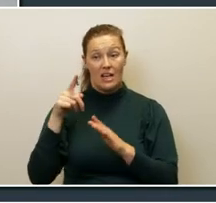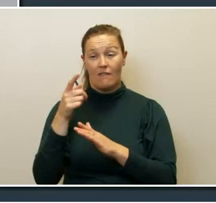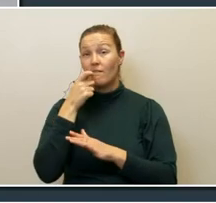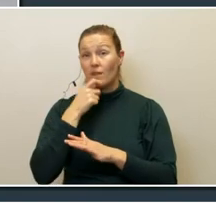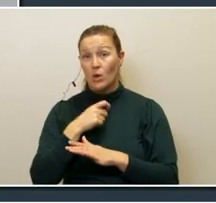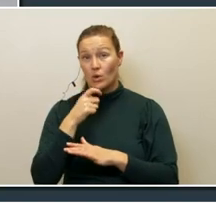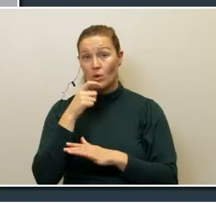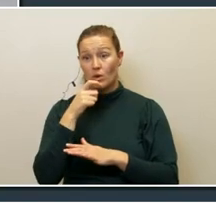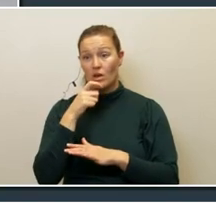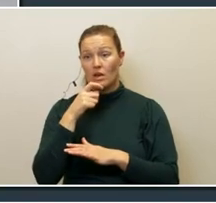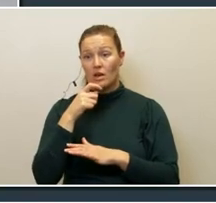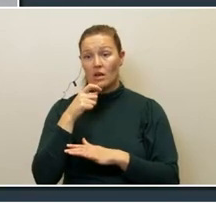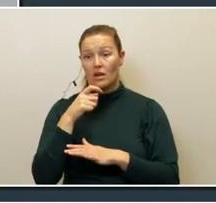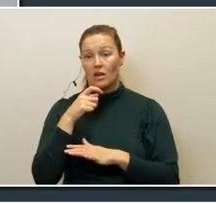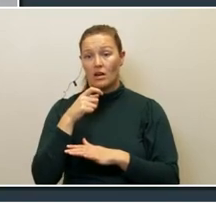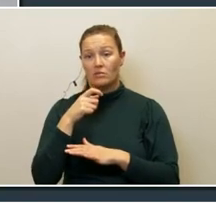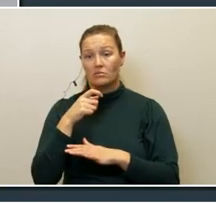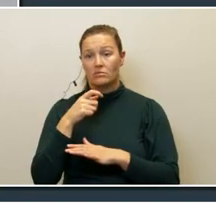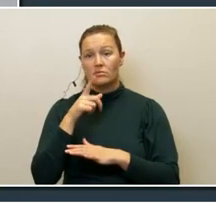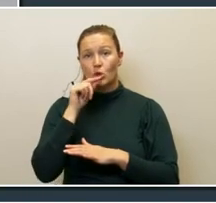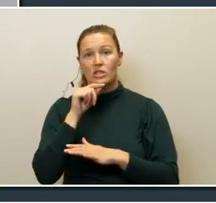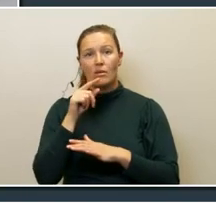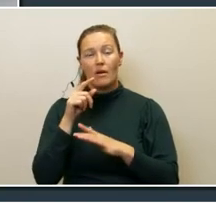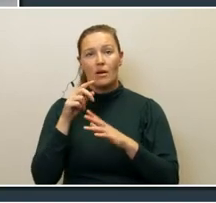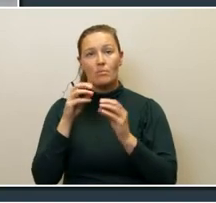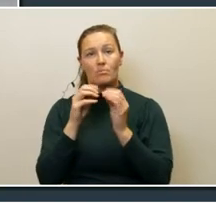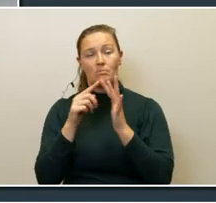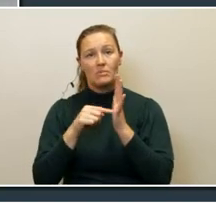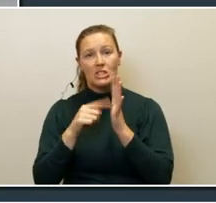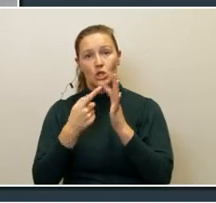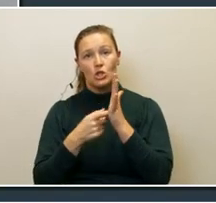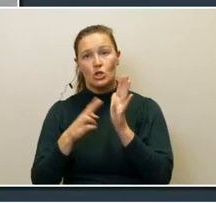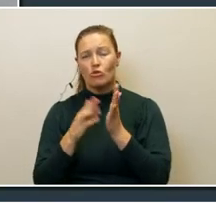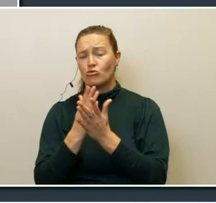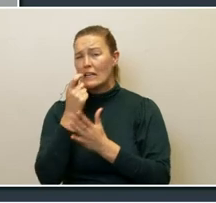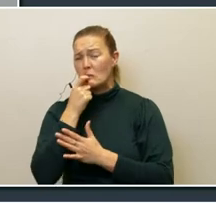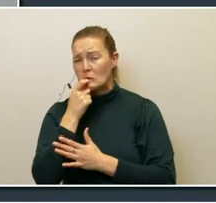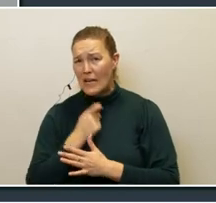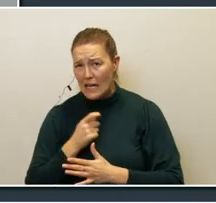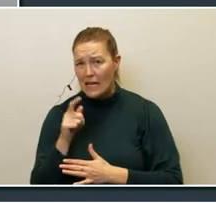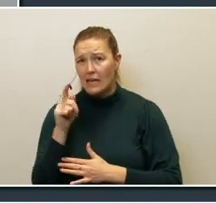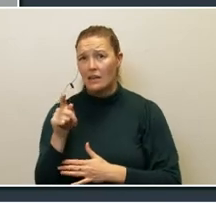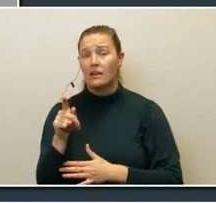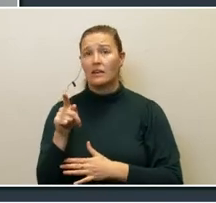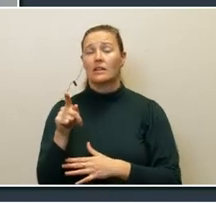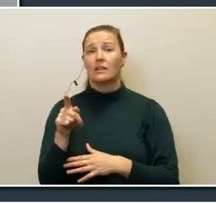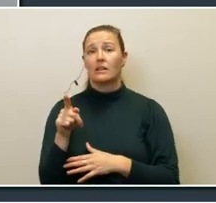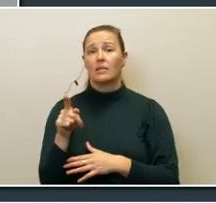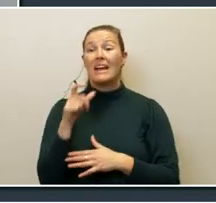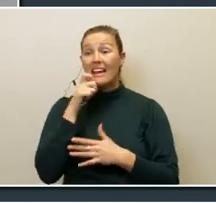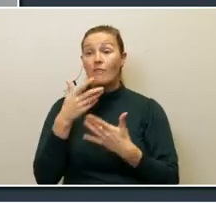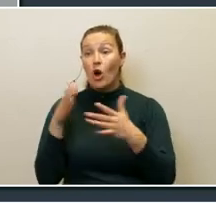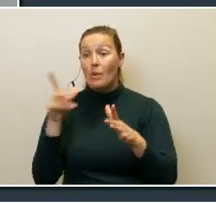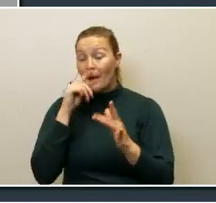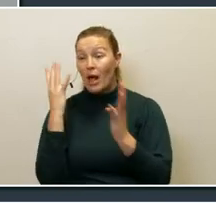New Zealand where Australasian bittern breed. This bird is about as rare as the kakapo, and if that area is opened up, it will